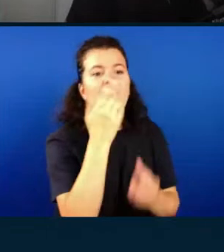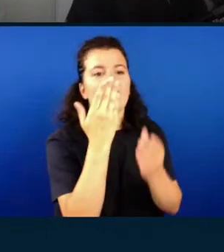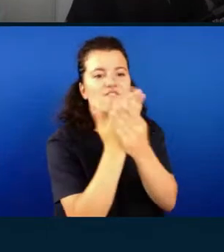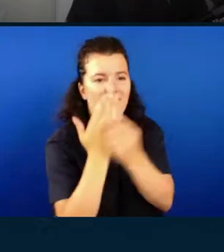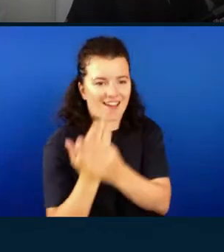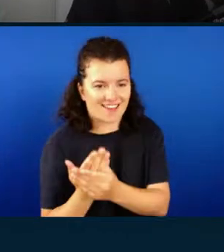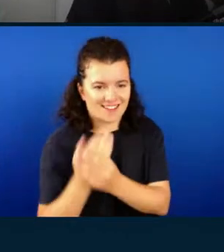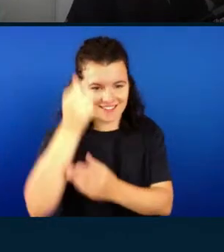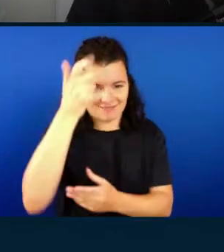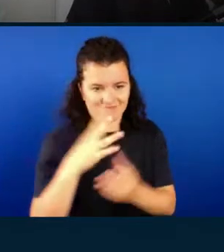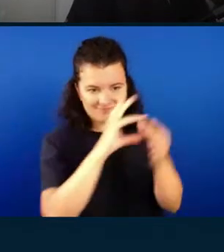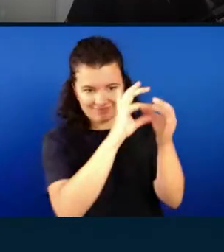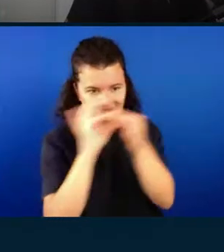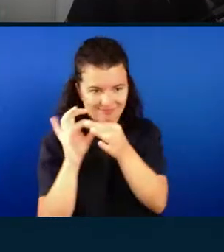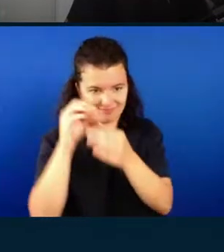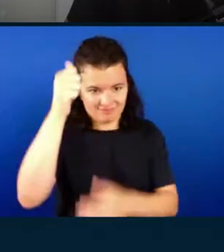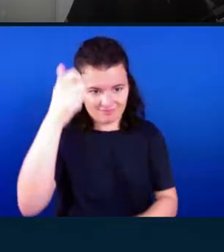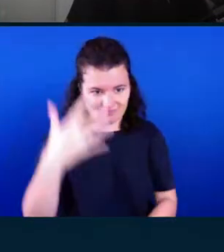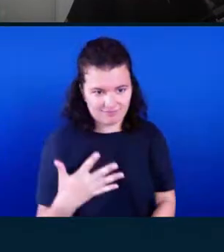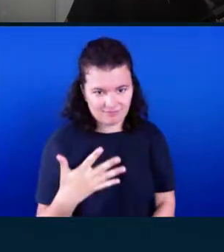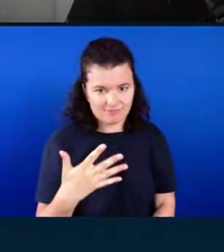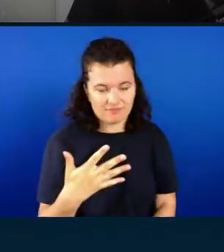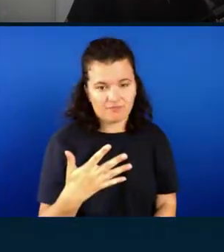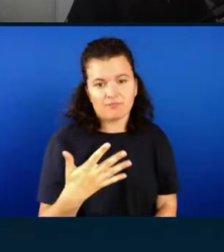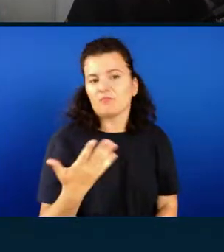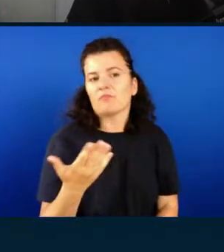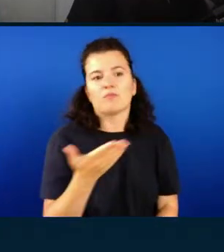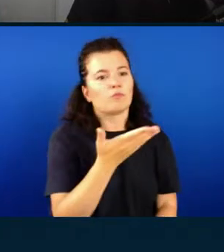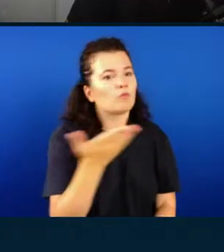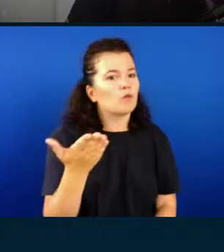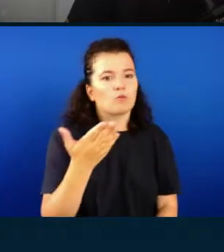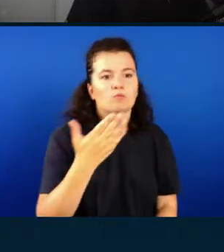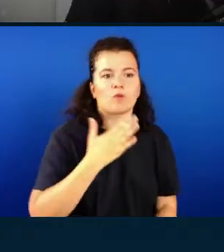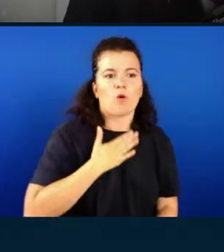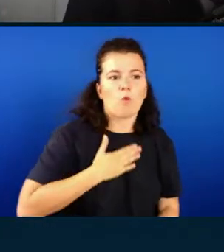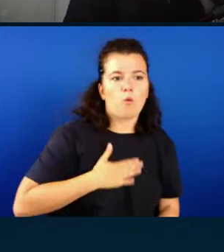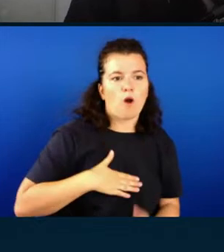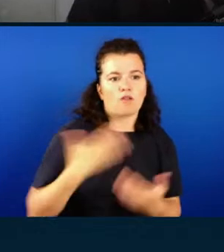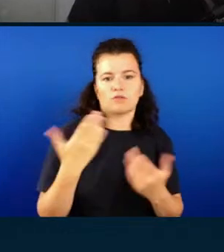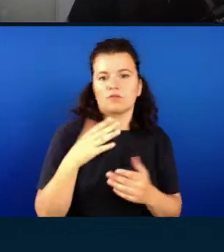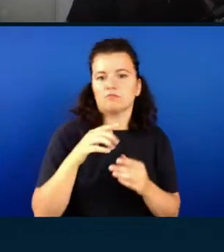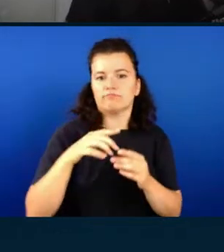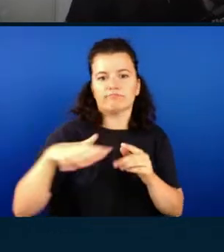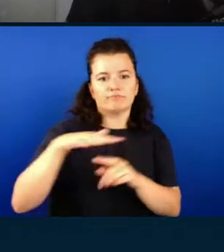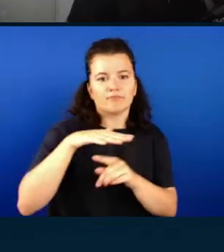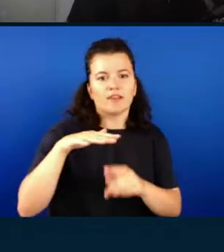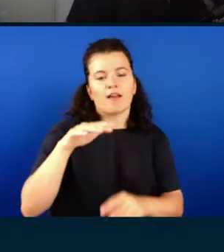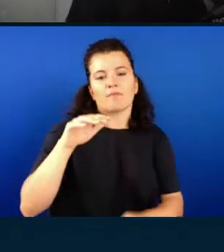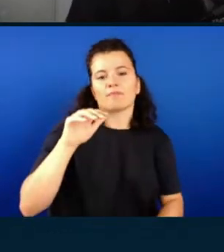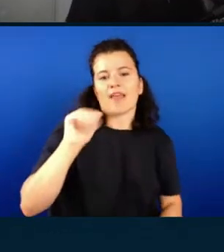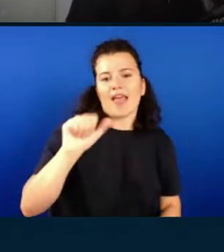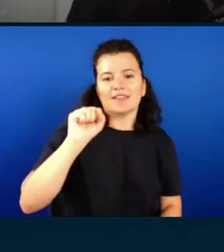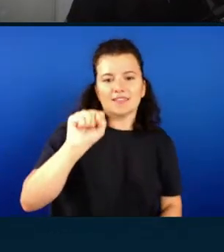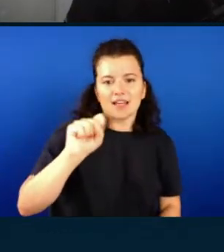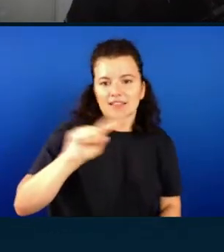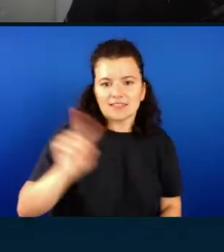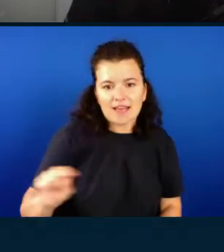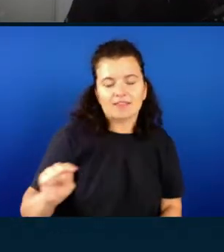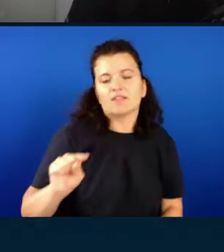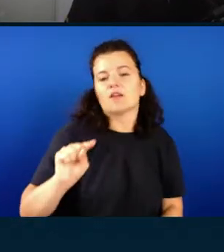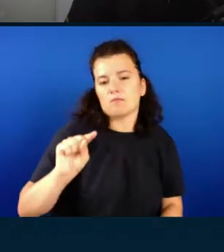it. Files where you can say what settings you want to use. If you want to use the AZ module, for example,